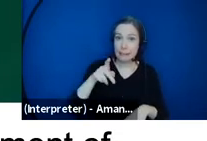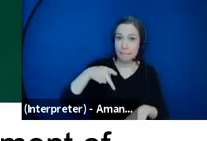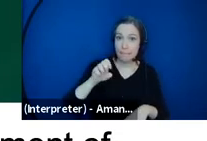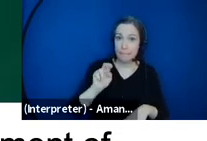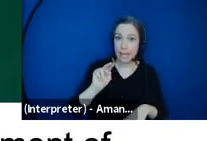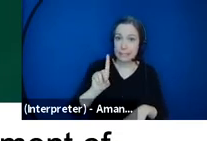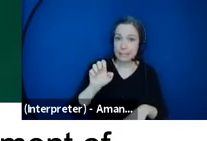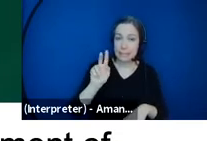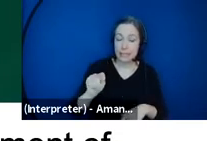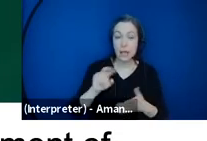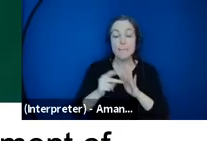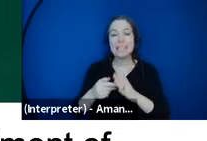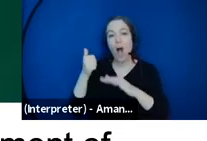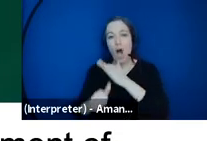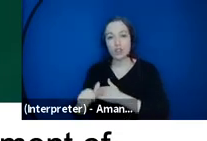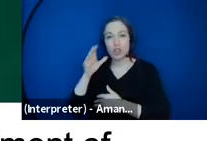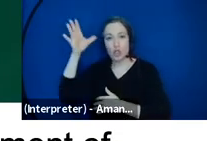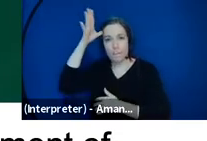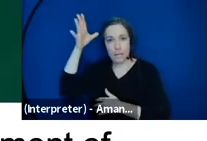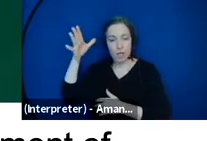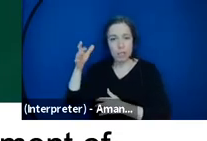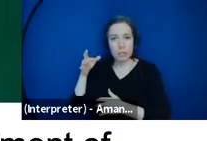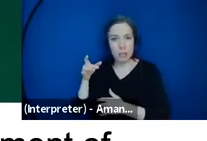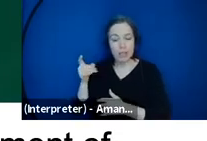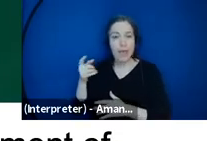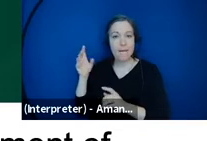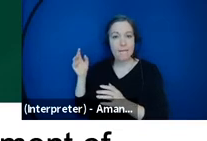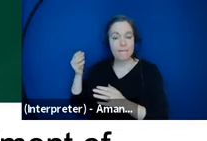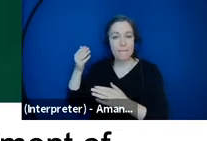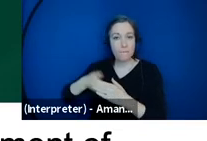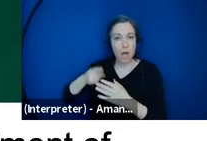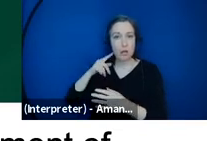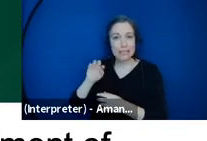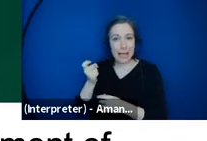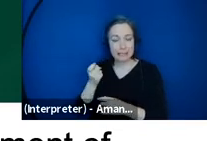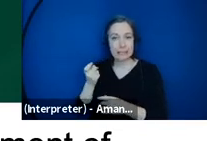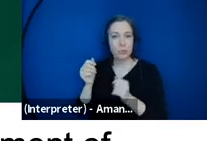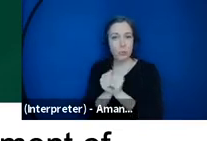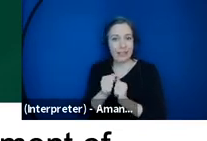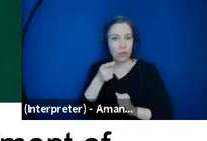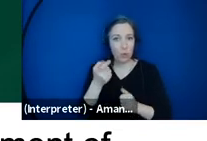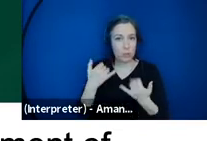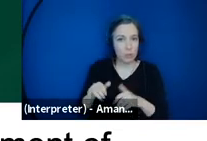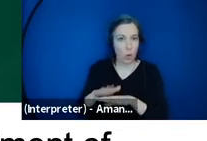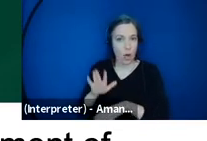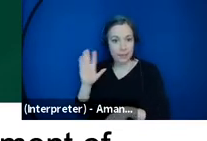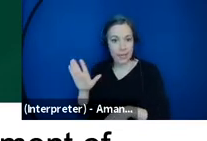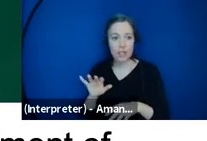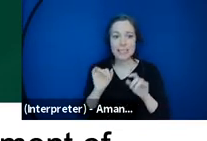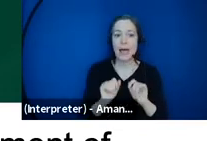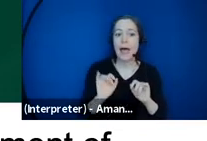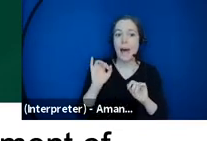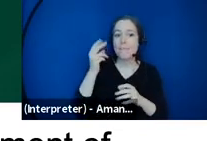required to use different email addresses and phone numbers when you create the usernames and passwords. So if you don't already have your own personal email address,